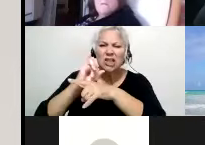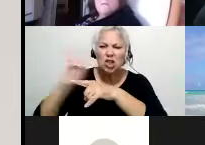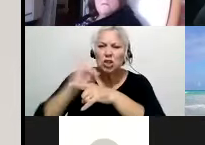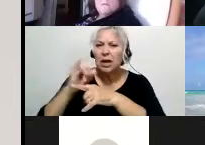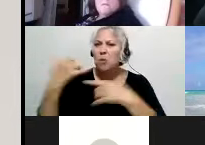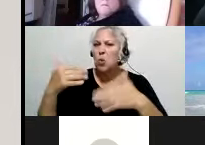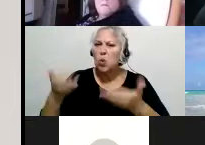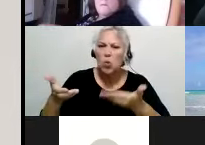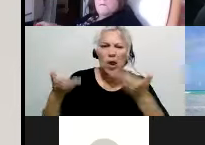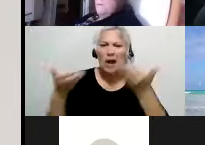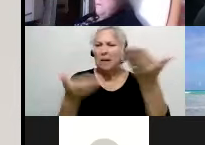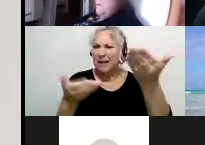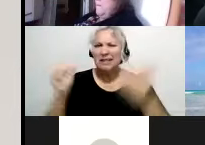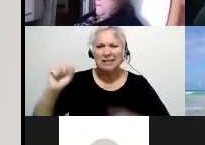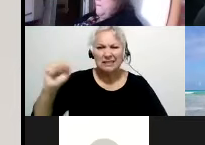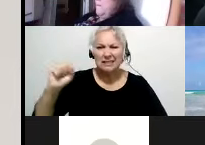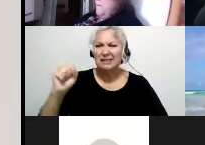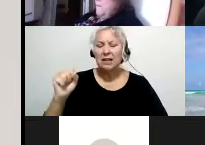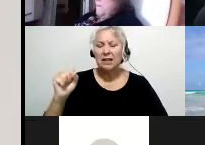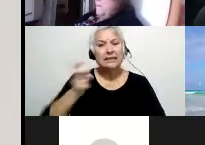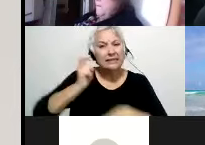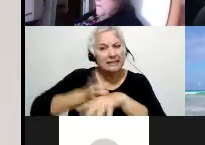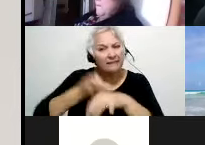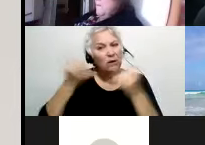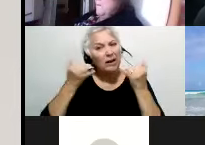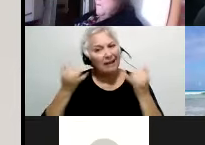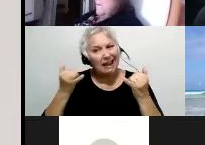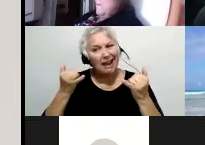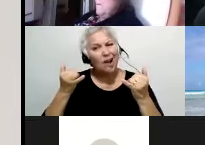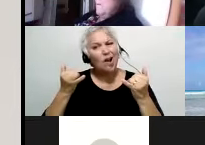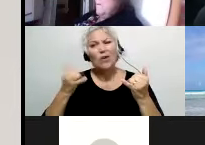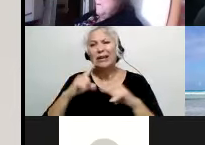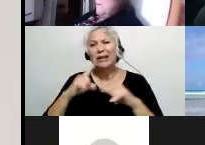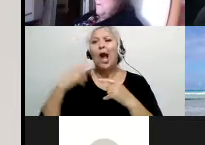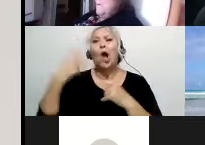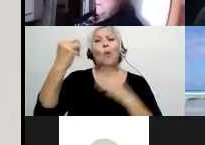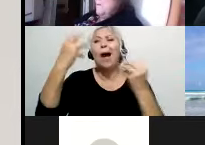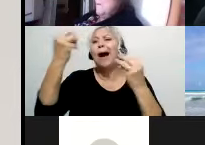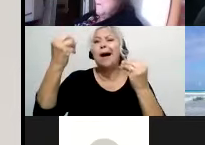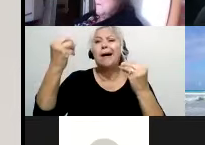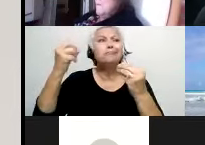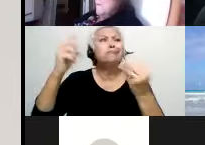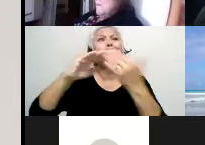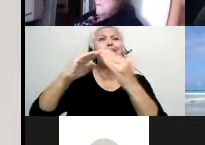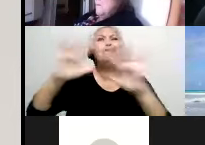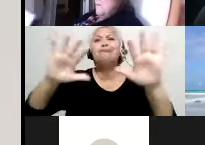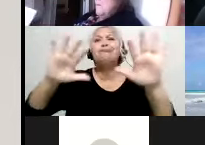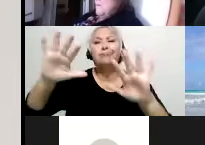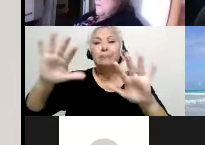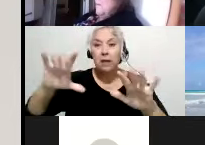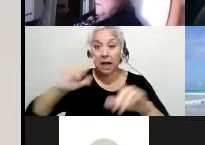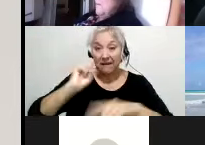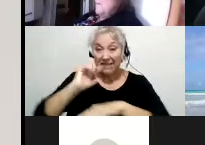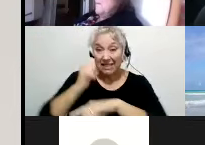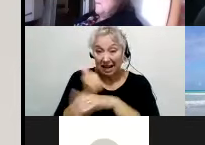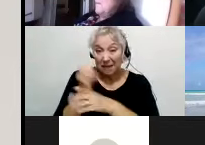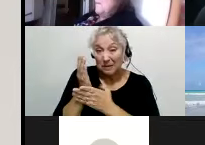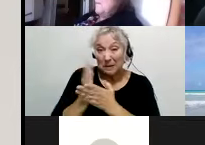highly recommended. That's difficult right now. You may not be able to go out into to the community. So if you can set up some of